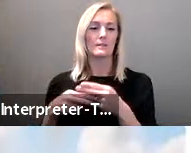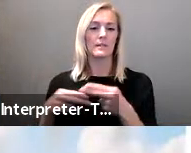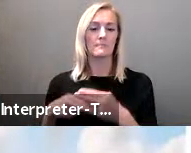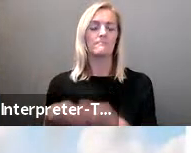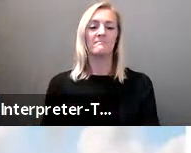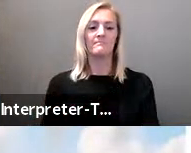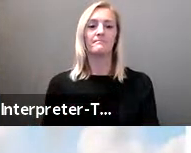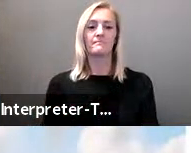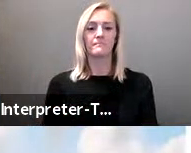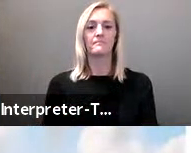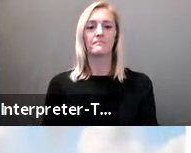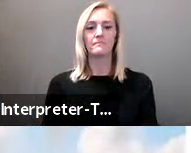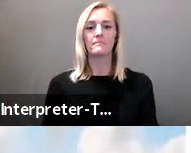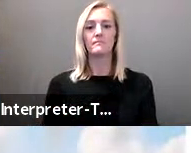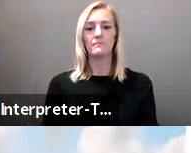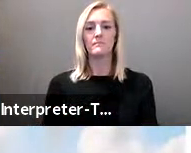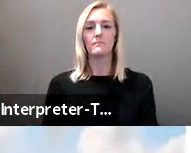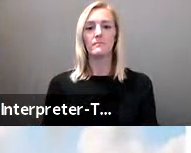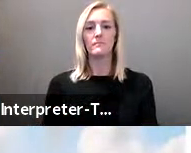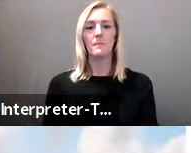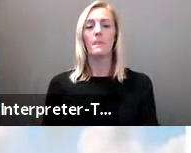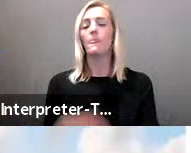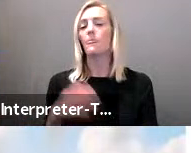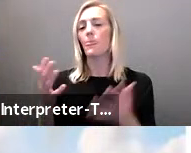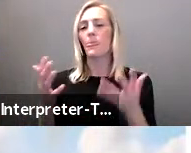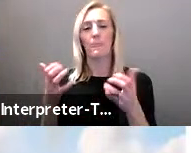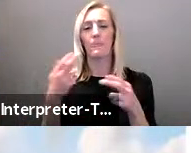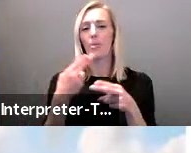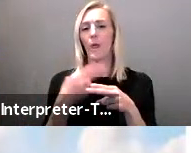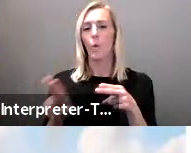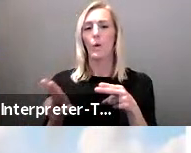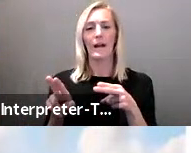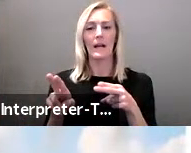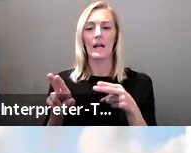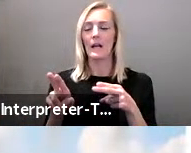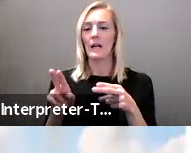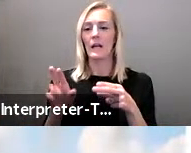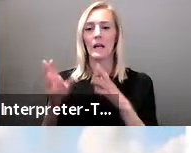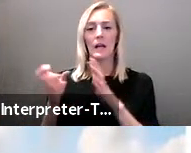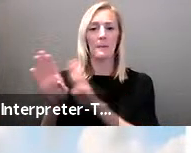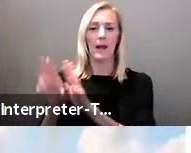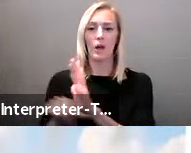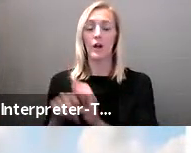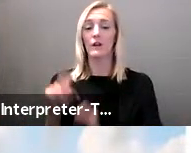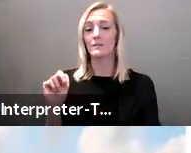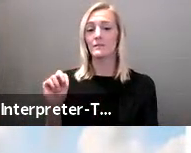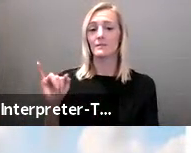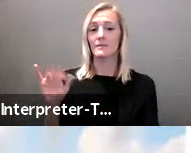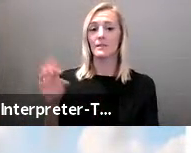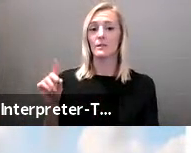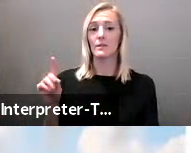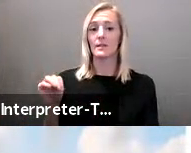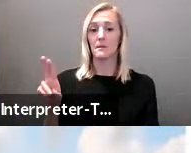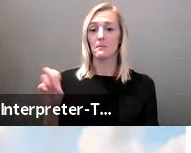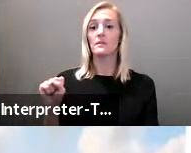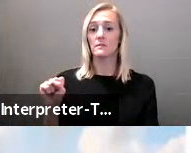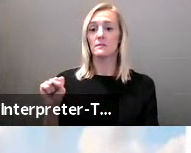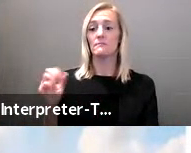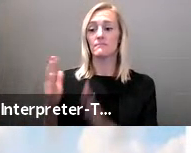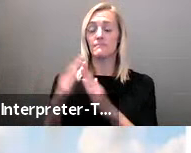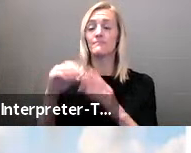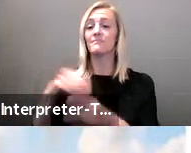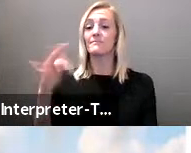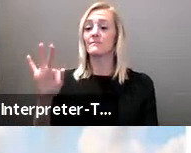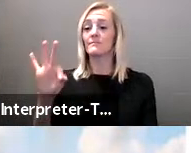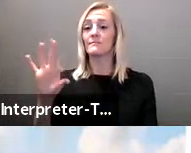Yeah, there we go. I wanted to give you just a quick foundation. Nicodemus in 1996 was signed